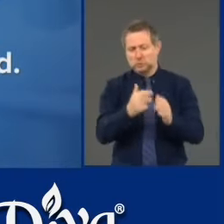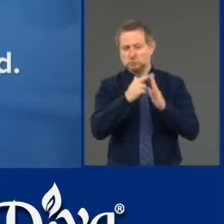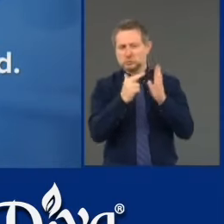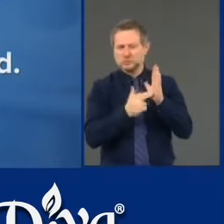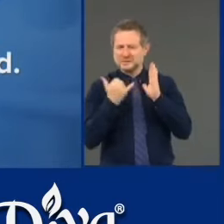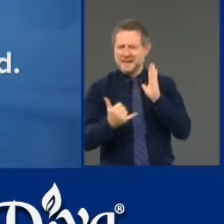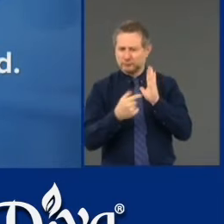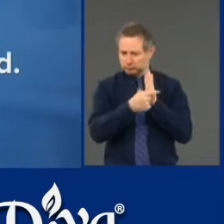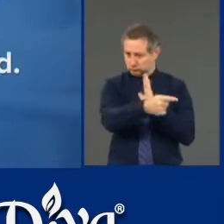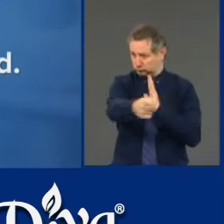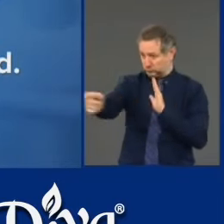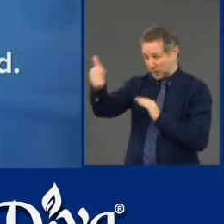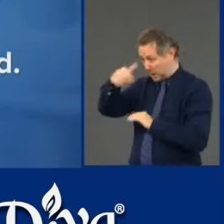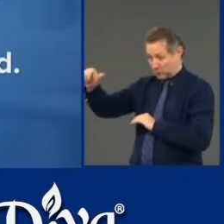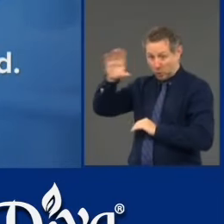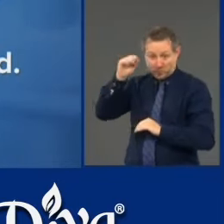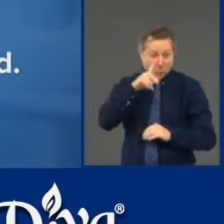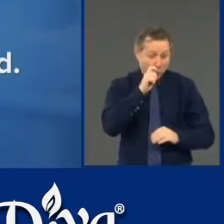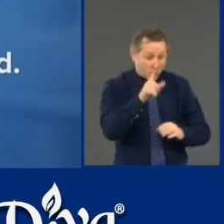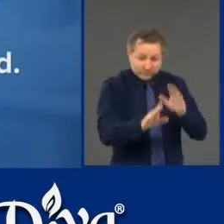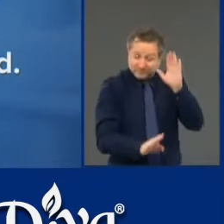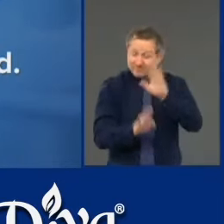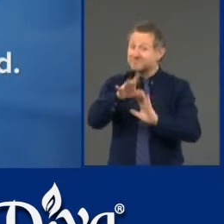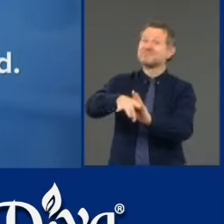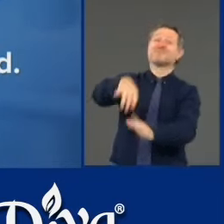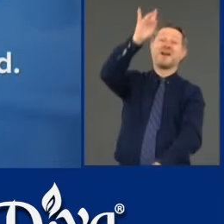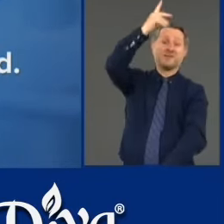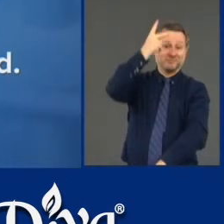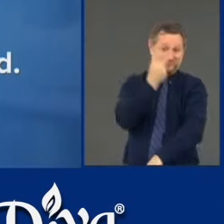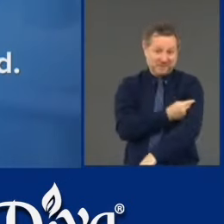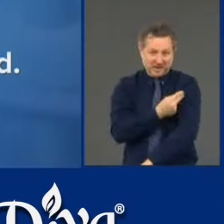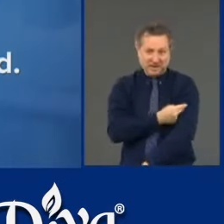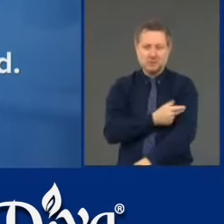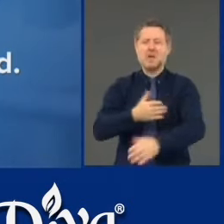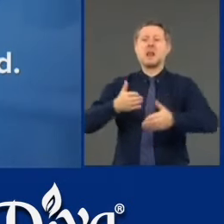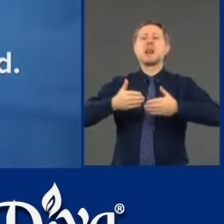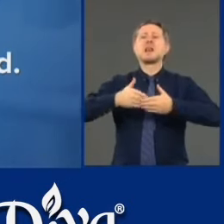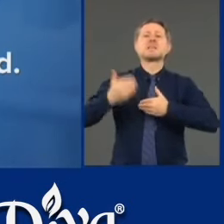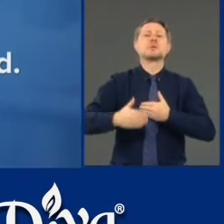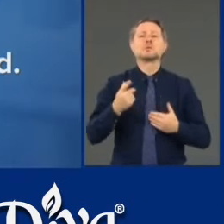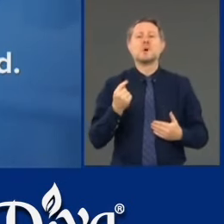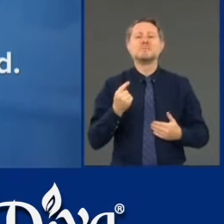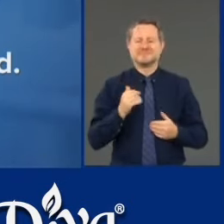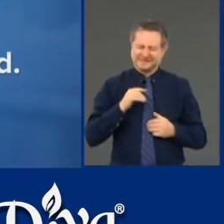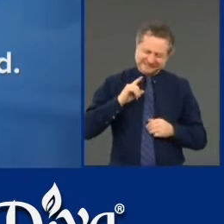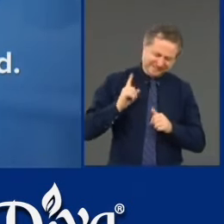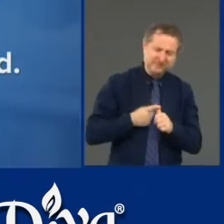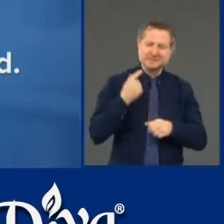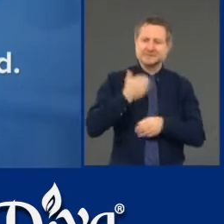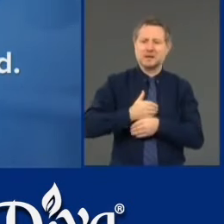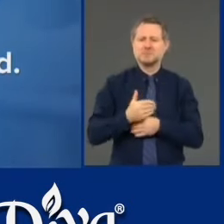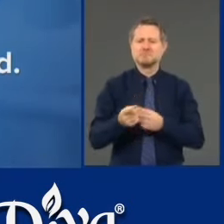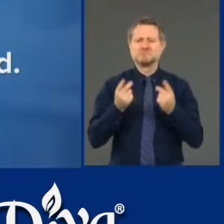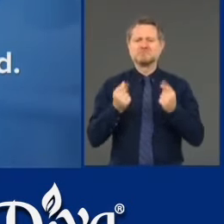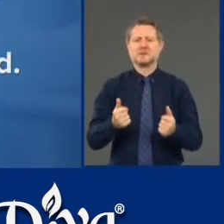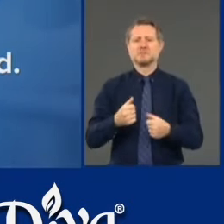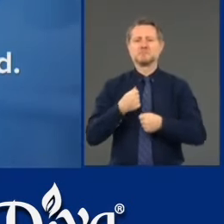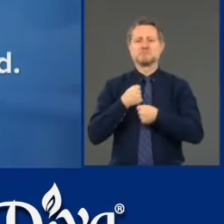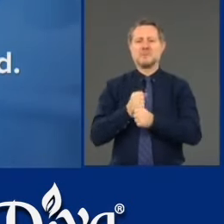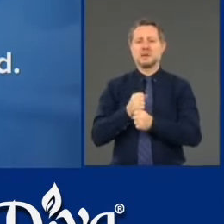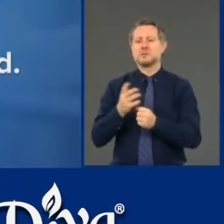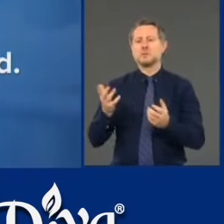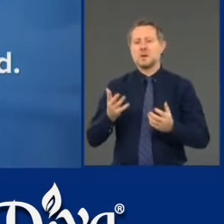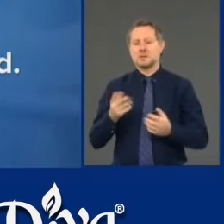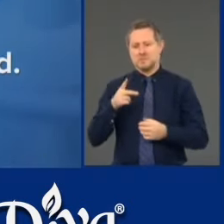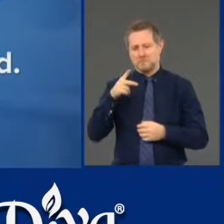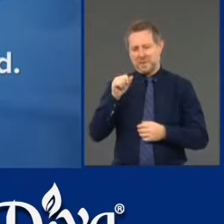develops the vaccine, the next day we have to be in a position where that patent, that formula can